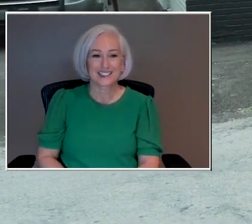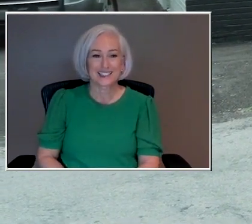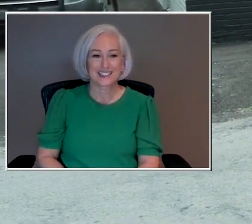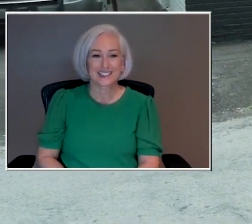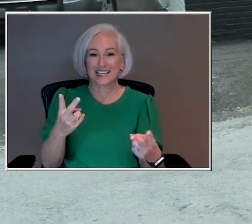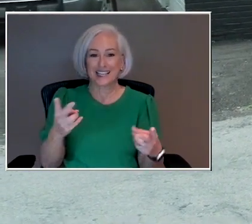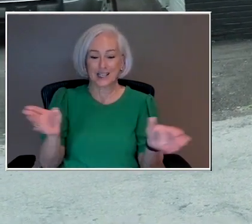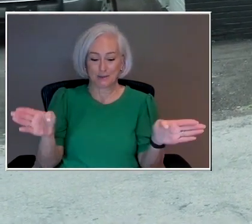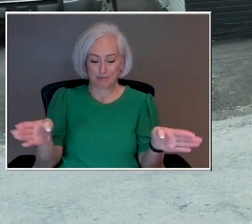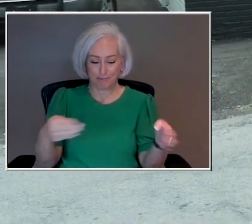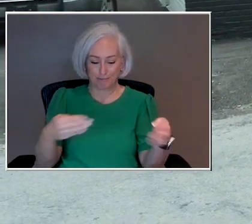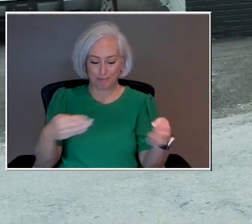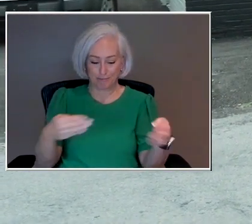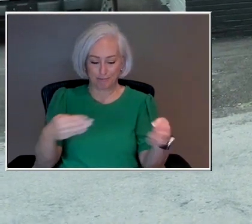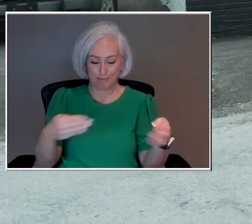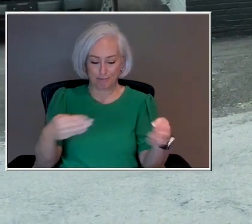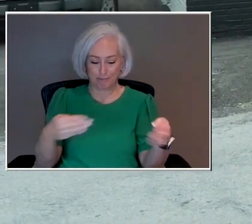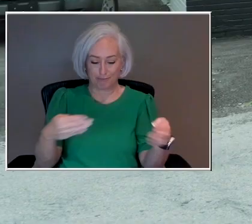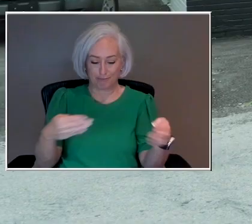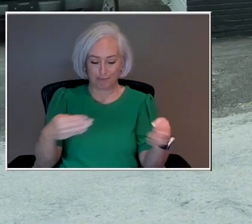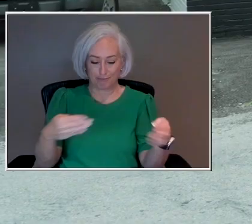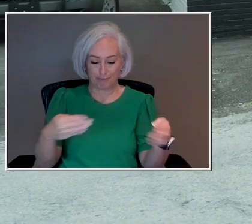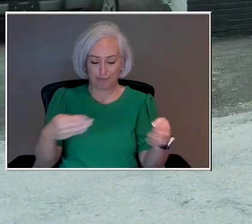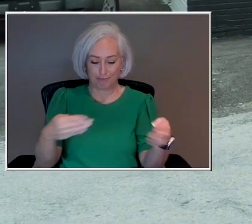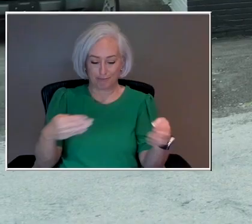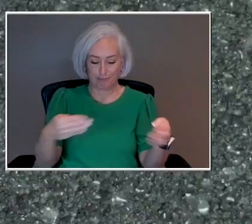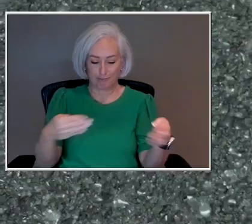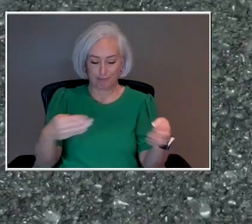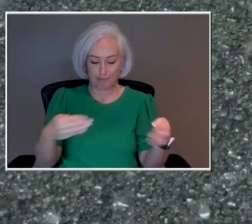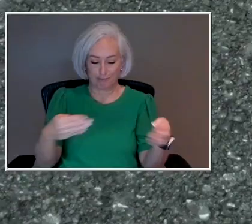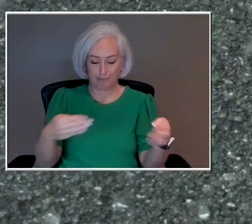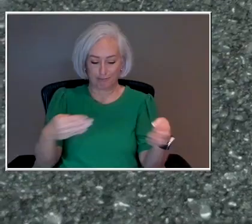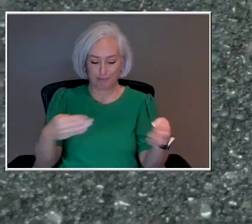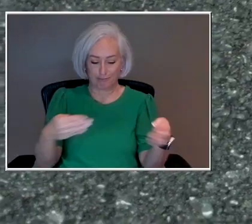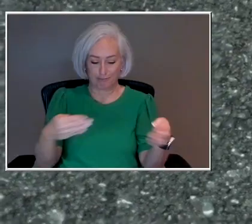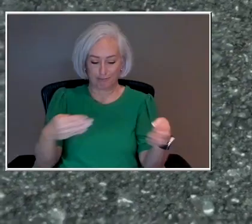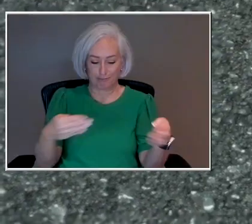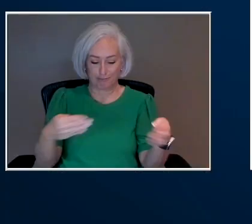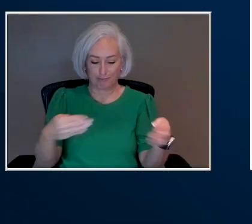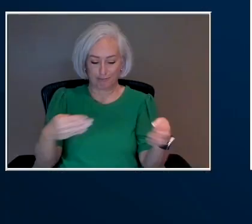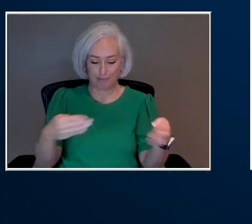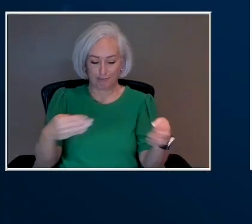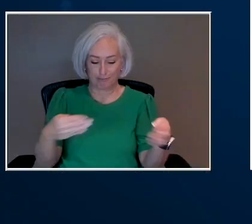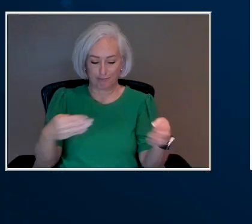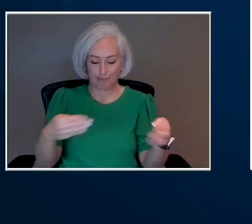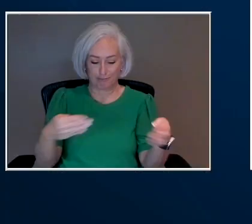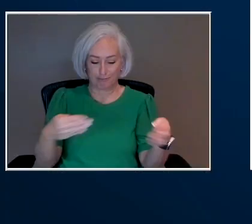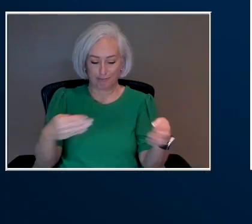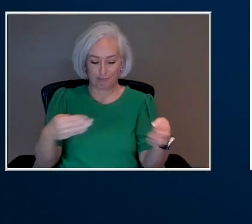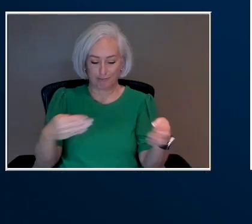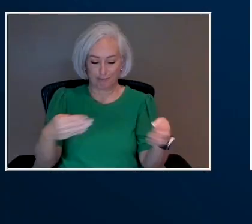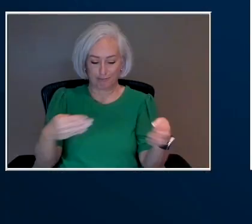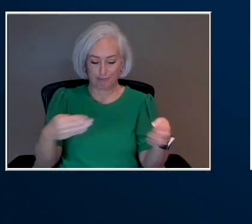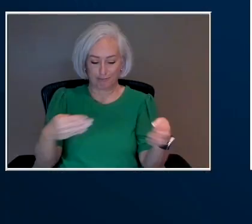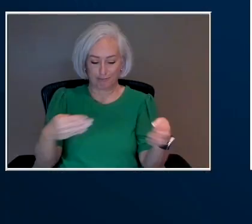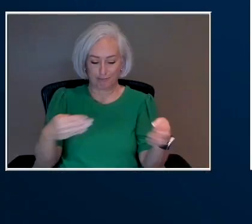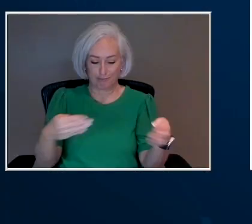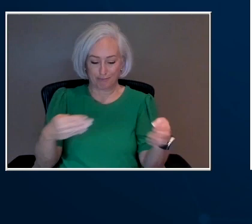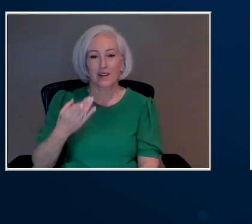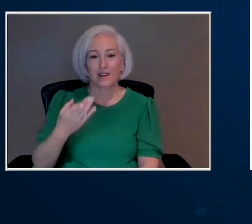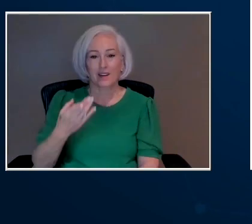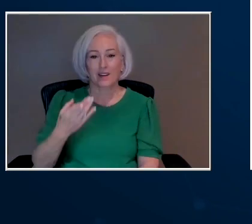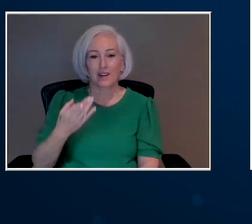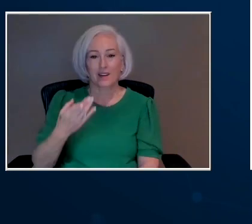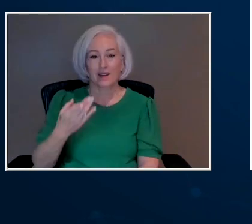building turned into something really special. Tell us the story. So Heather had radiation down